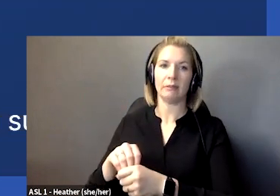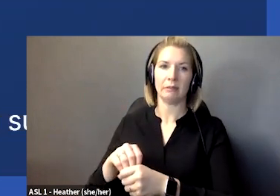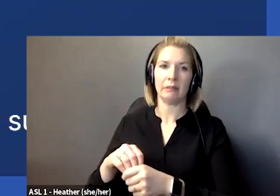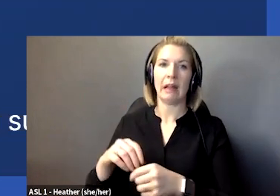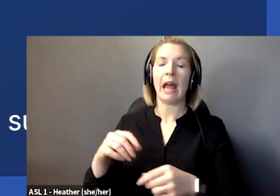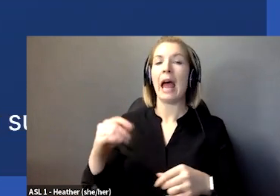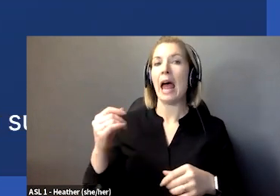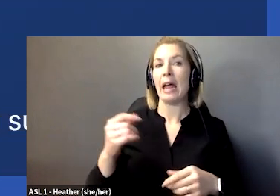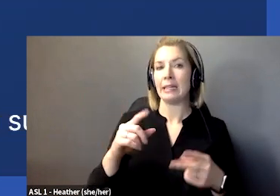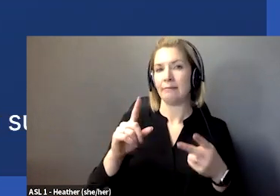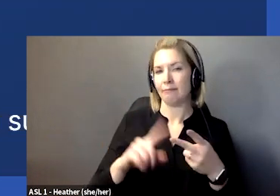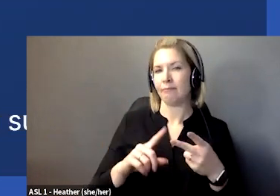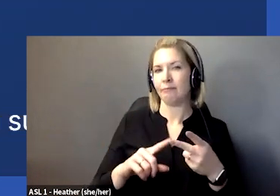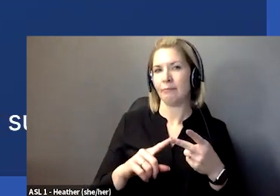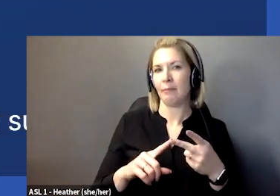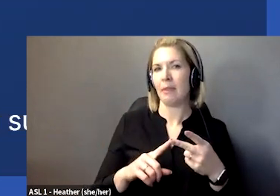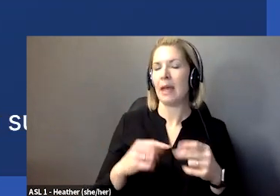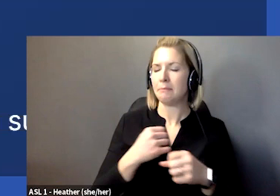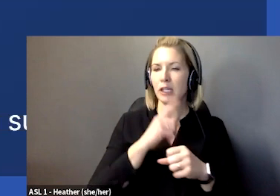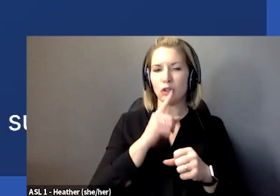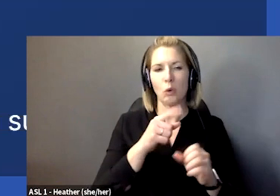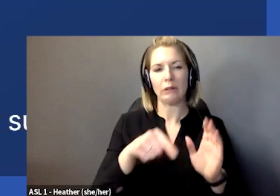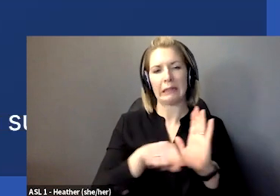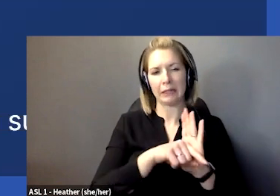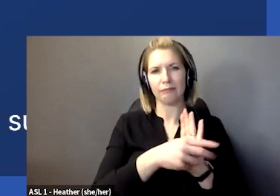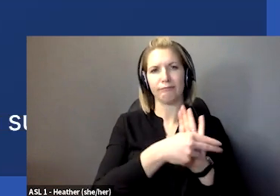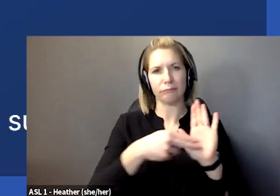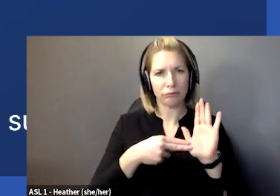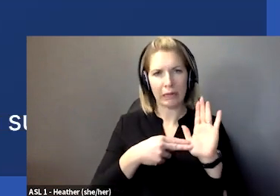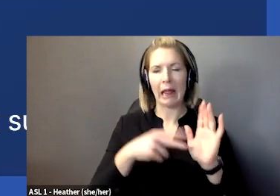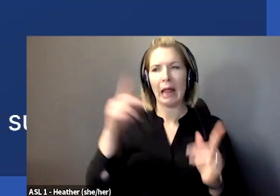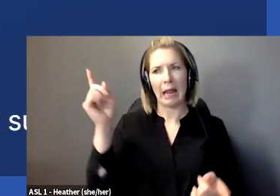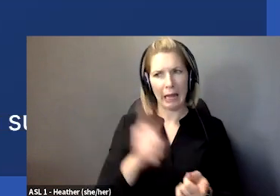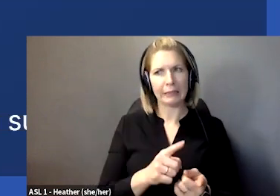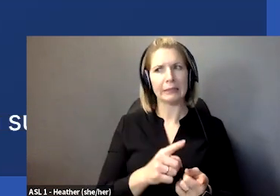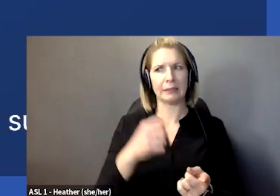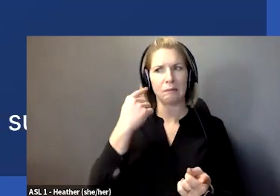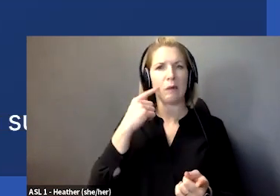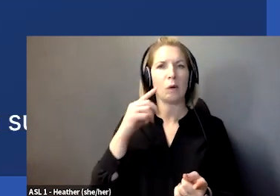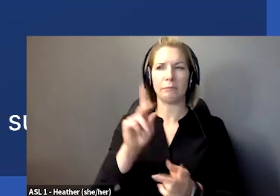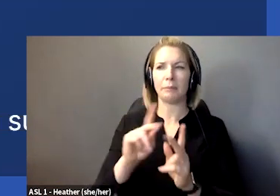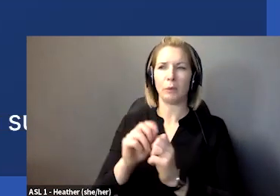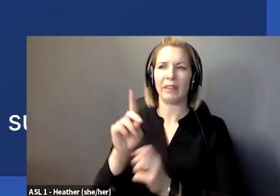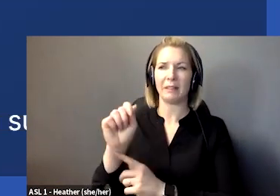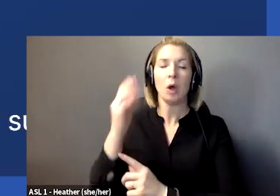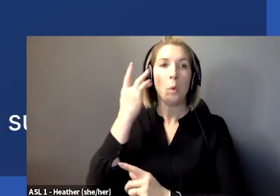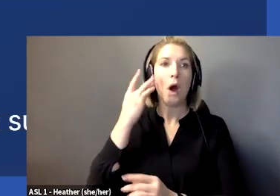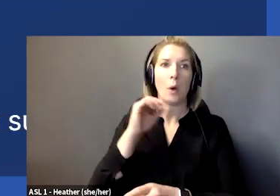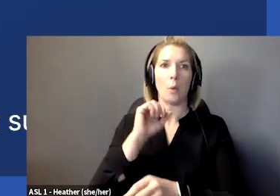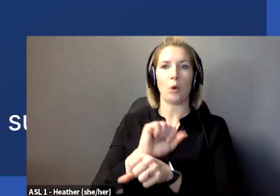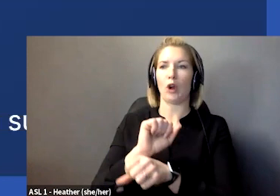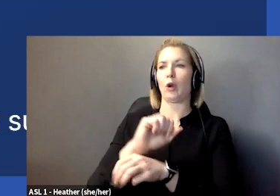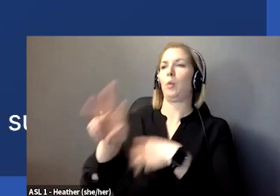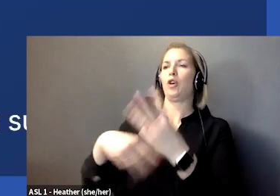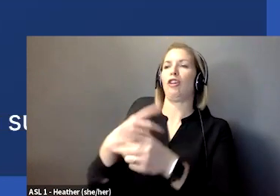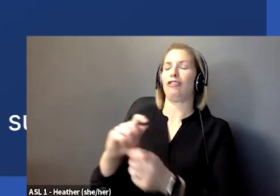diminish stigma against persons with disabilities. That's definitely critical, especially as the world of work is changing. So it's interesting that those are the